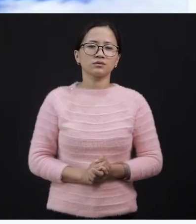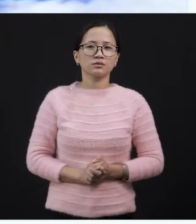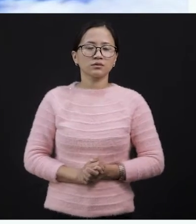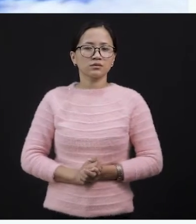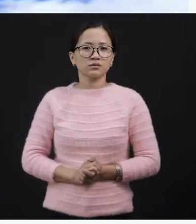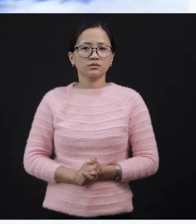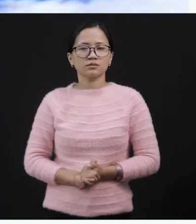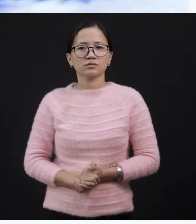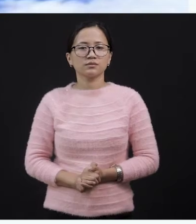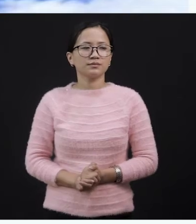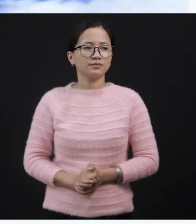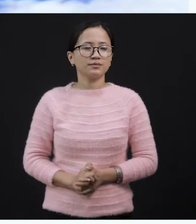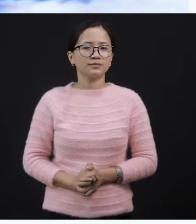right?